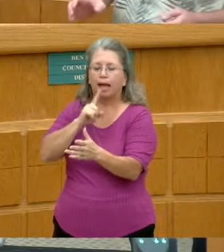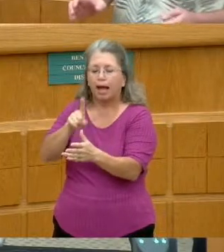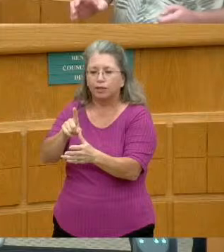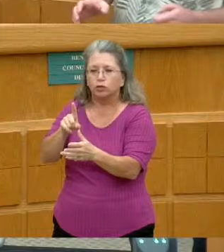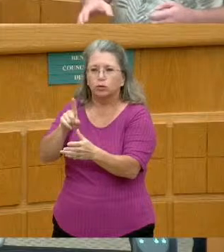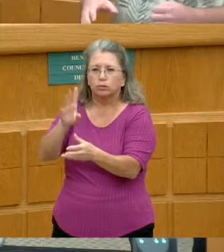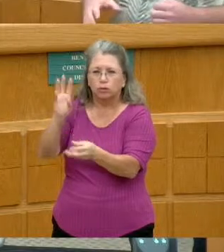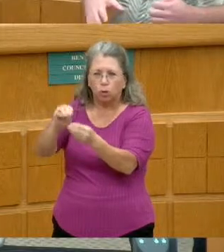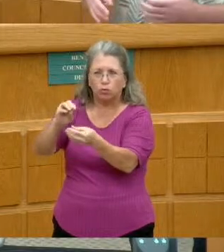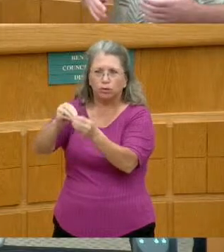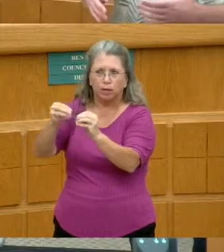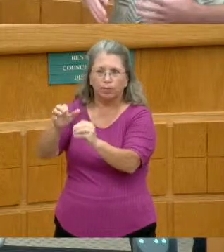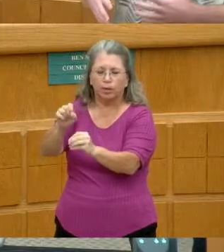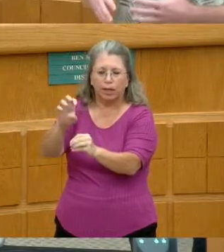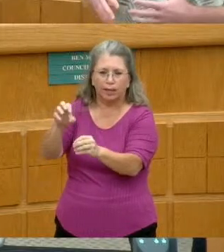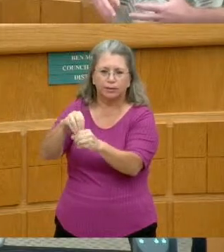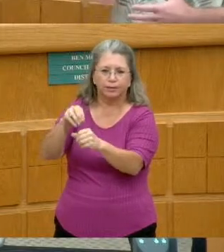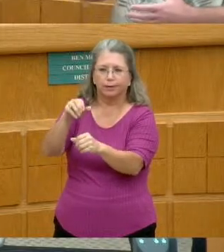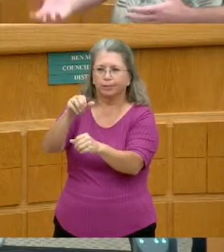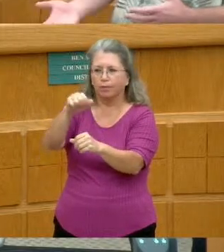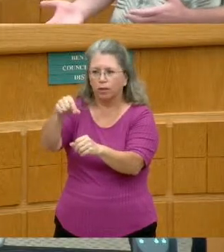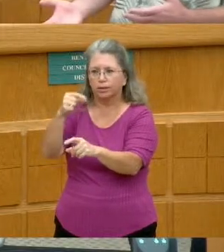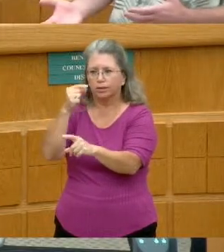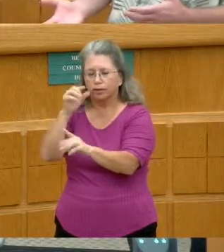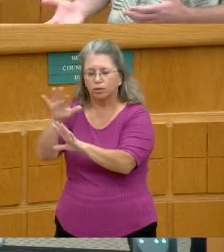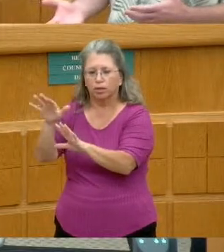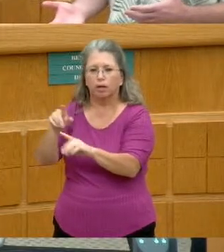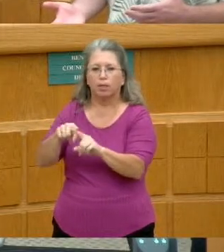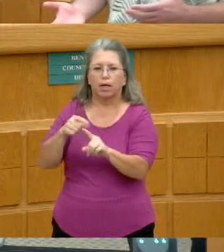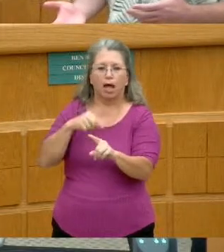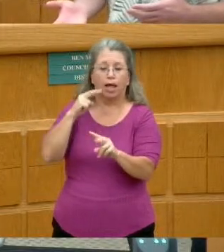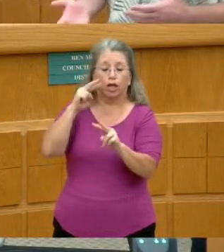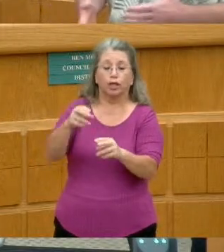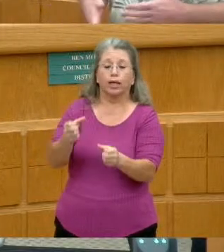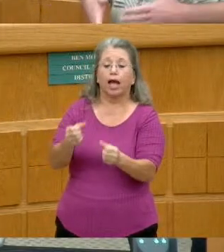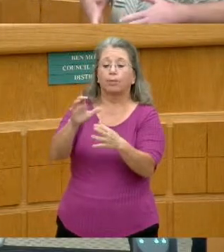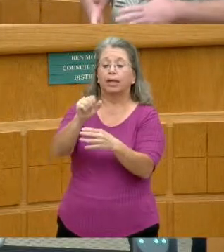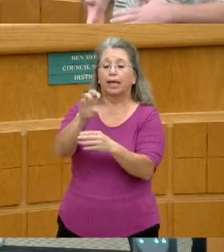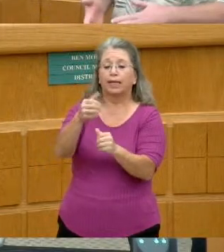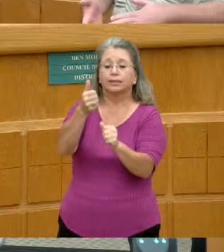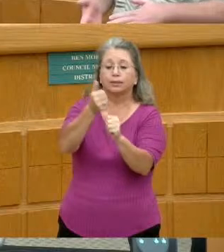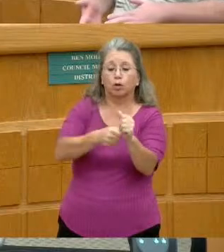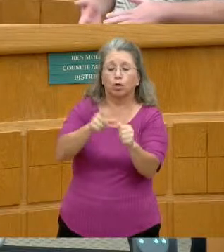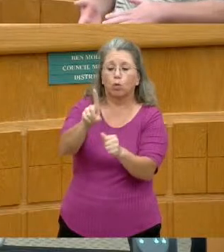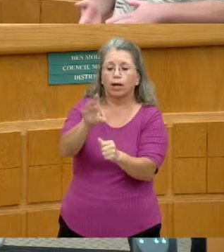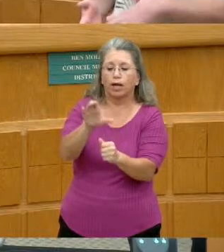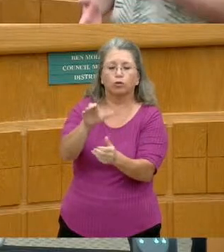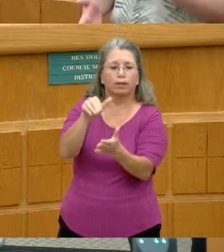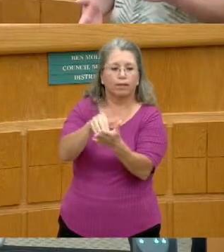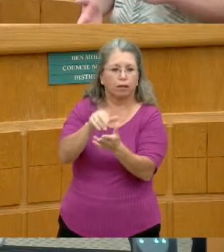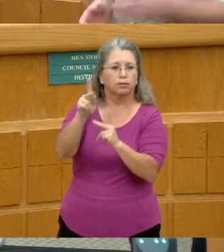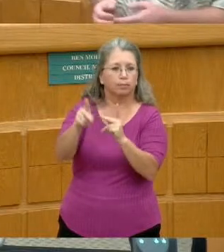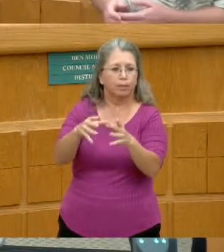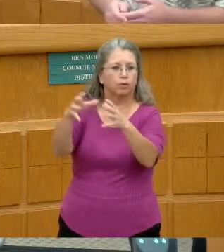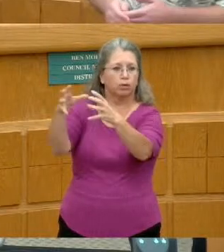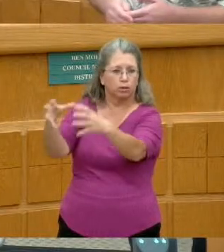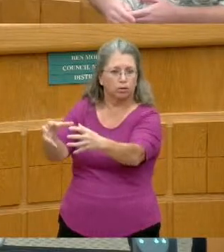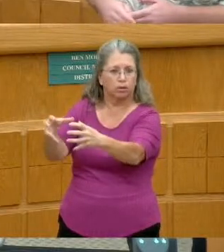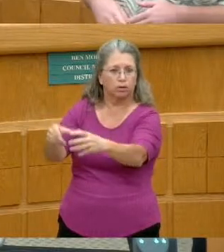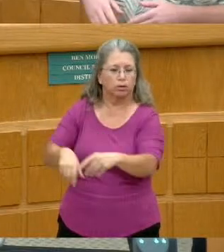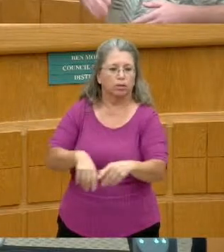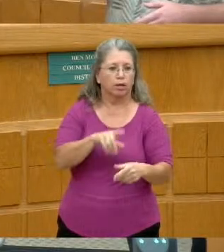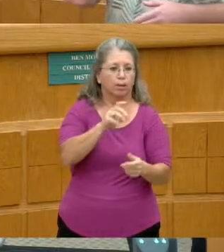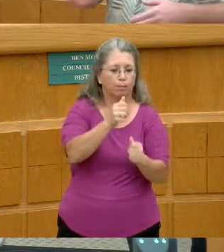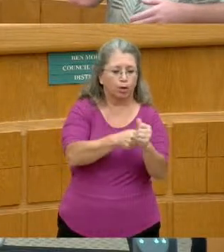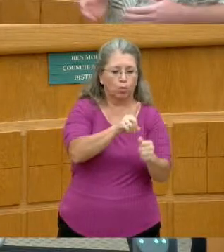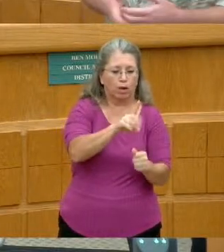Austin recently, but I'm looking at how many cases per 100,000 people are there, and we're certainly higher than them in that